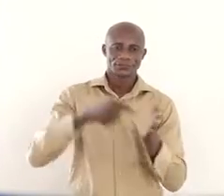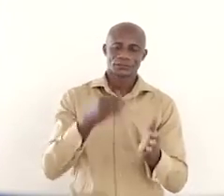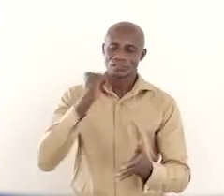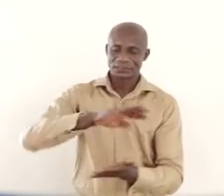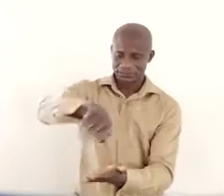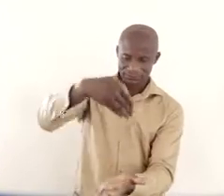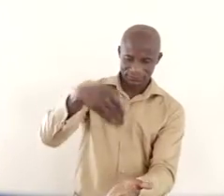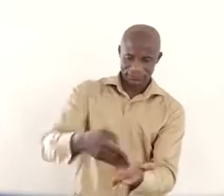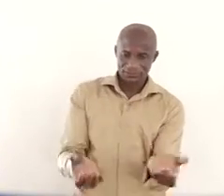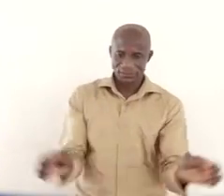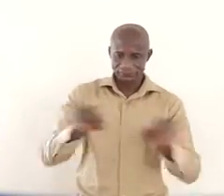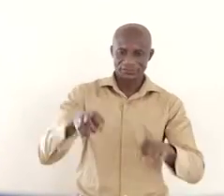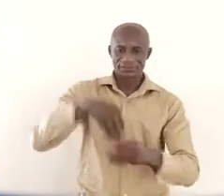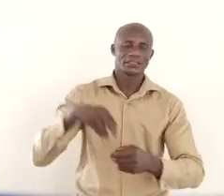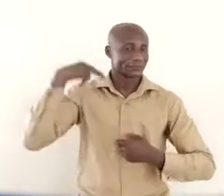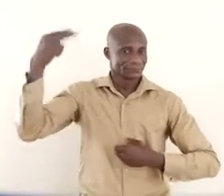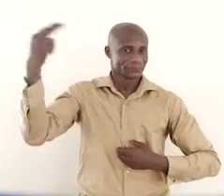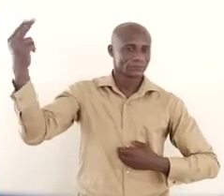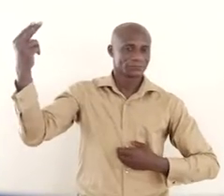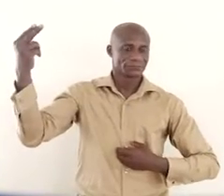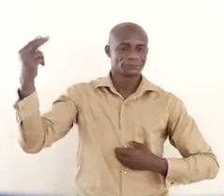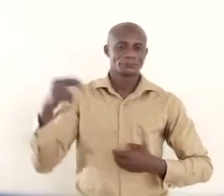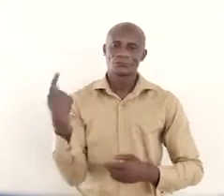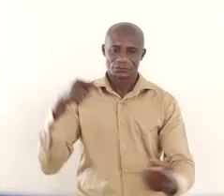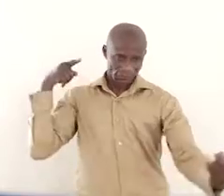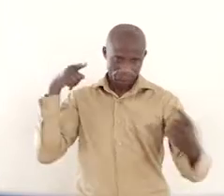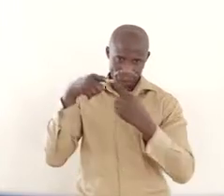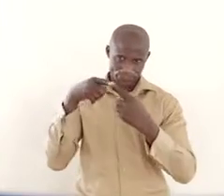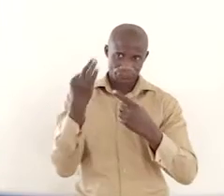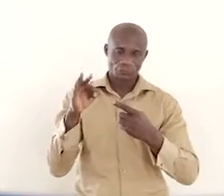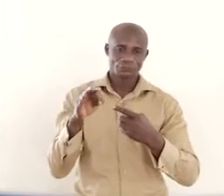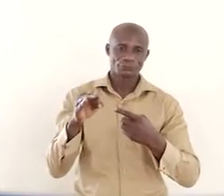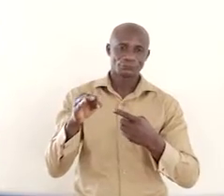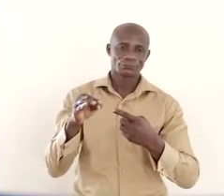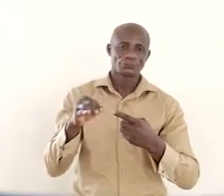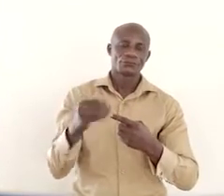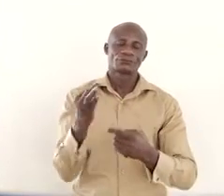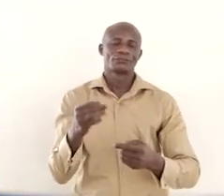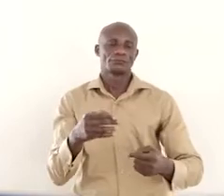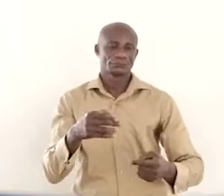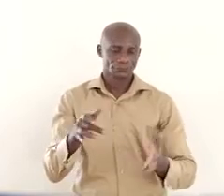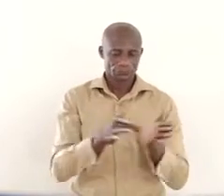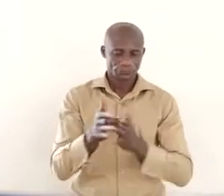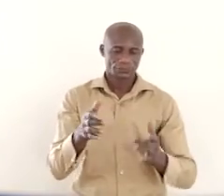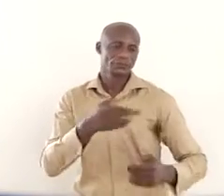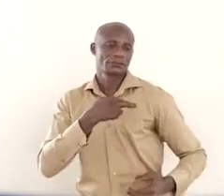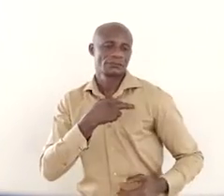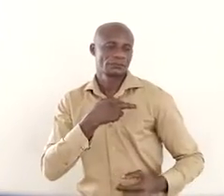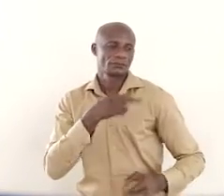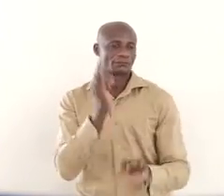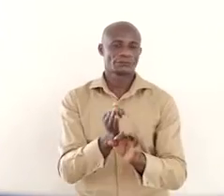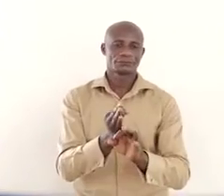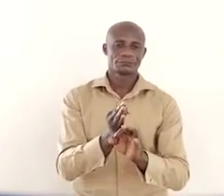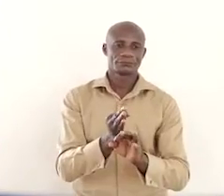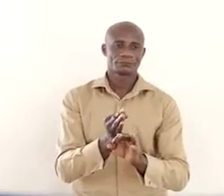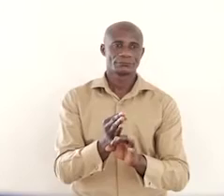This is the central event in history, the point of departure for the Christian faith. This is why there